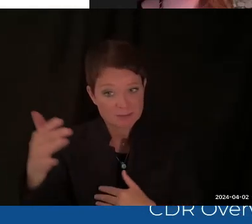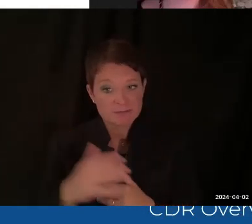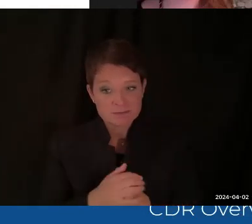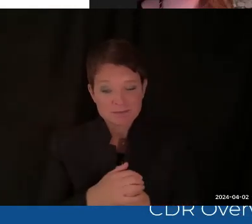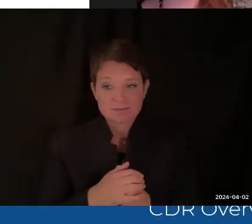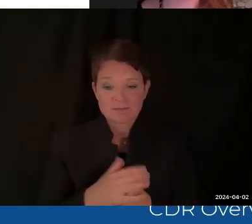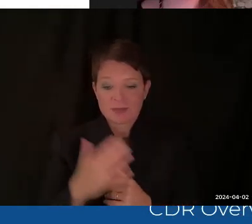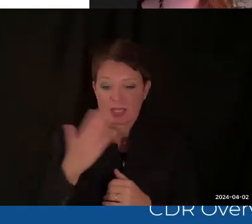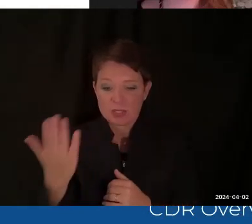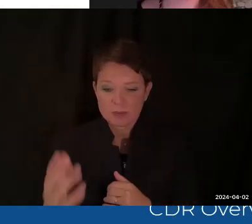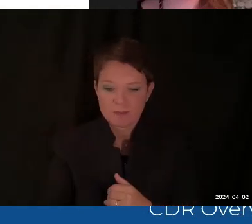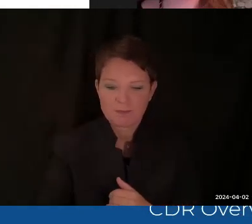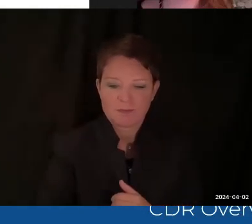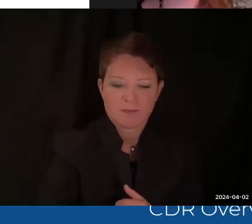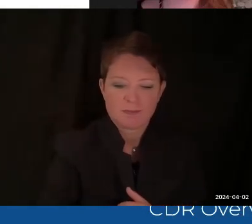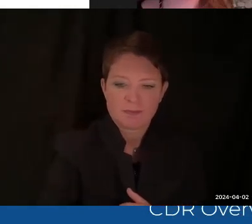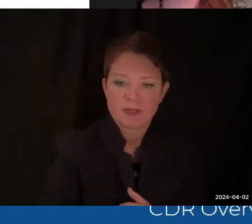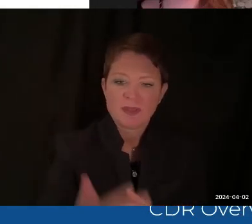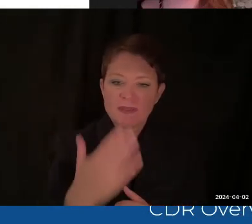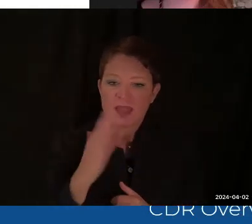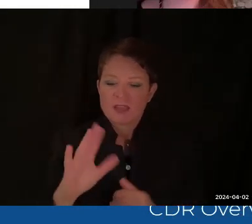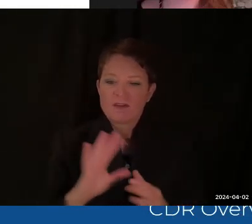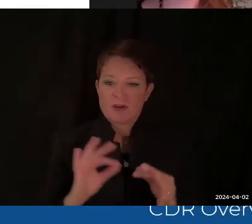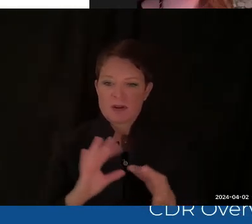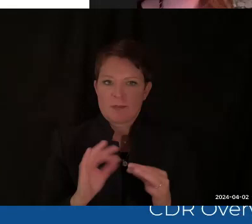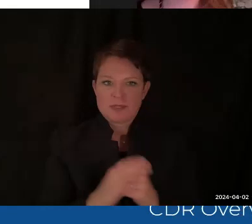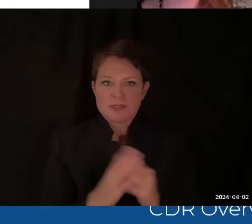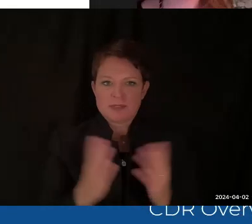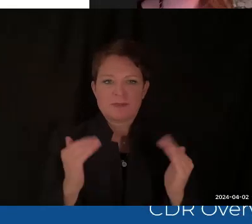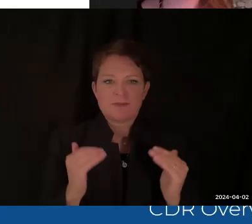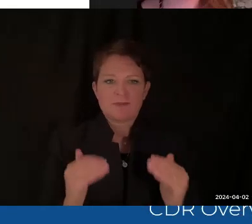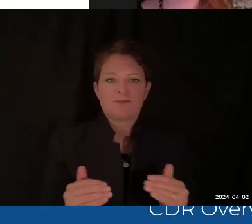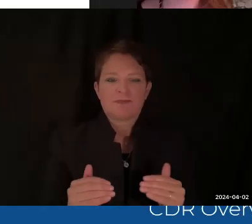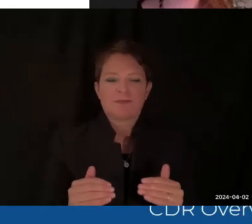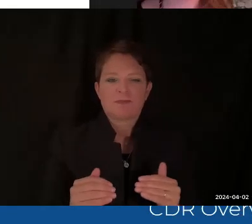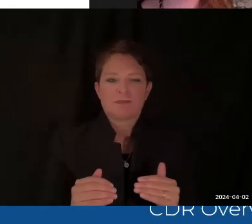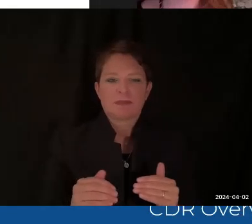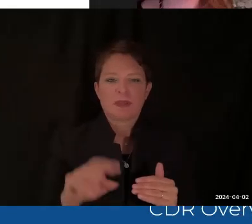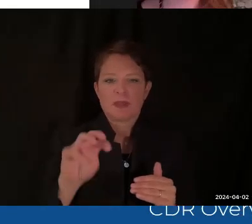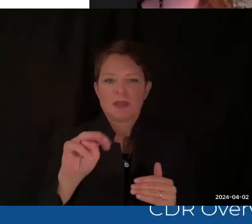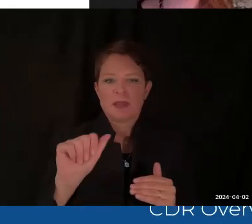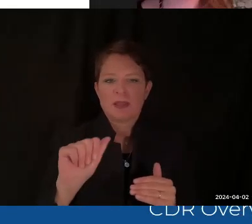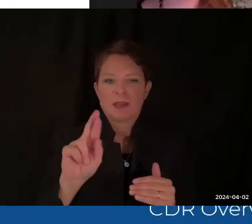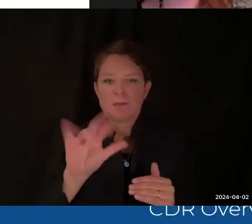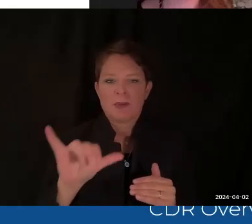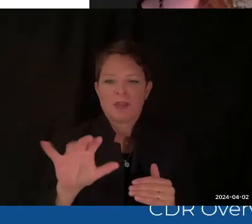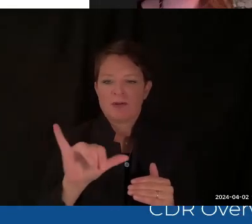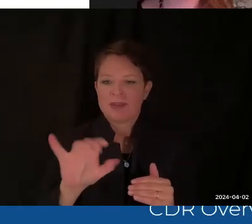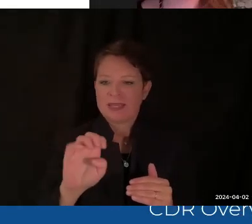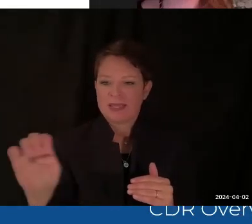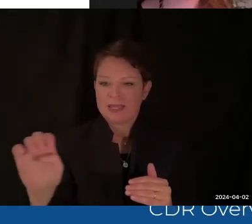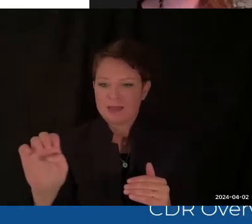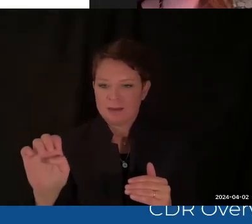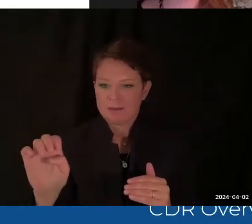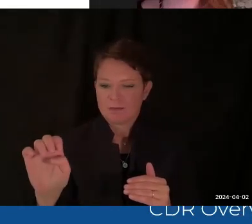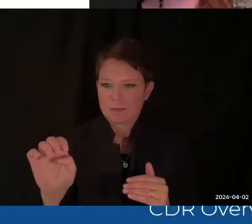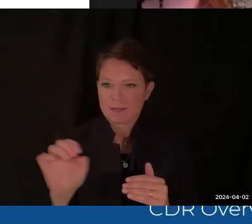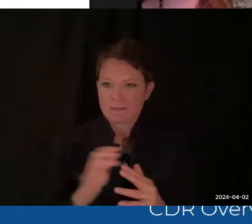All right, thank you. Thank you for your comments. Thank you. We have Mary Yee.